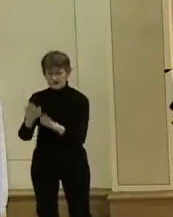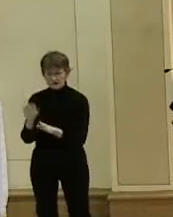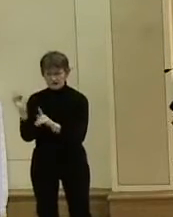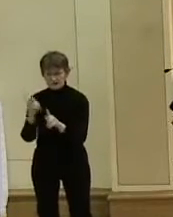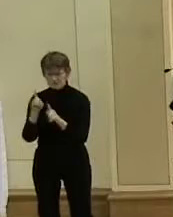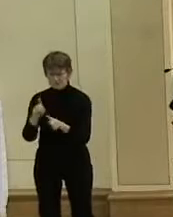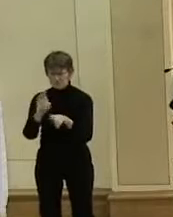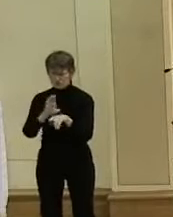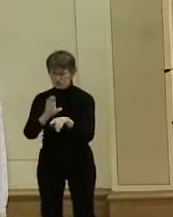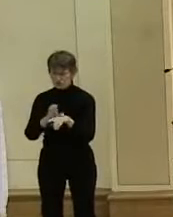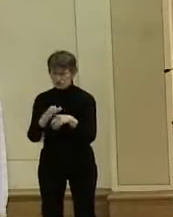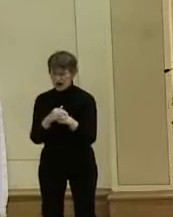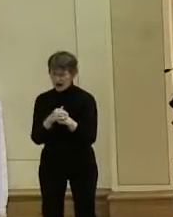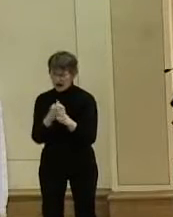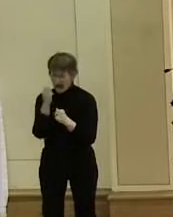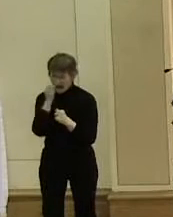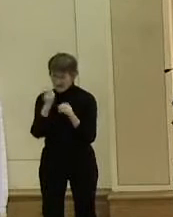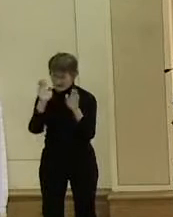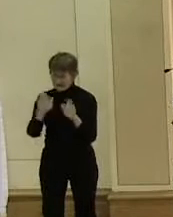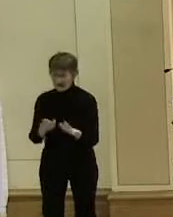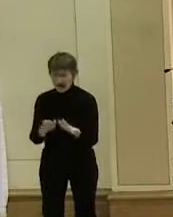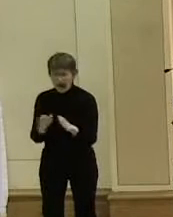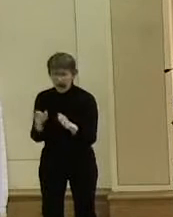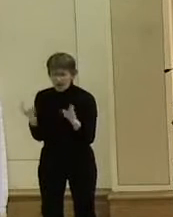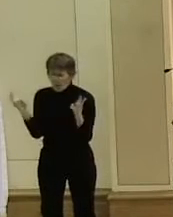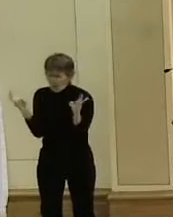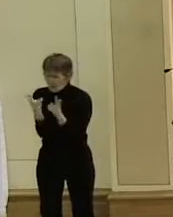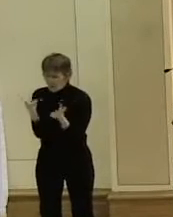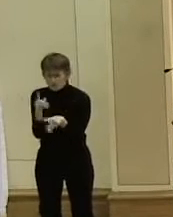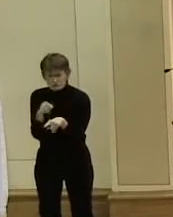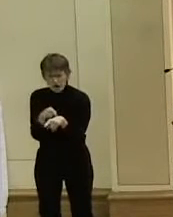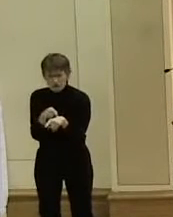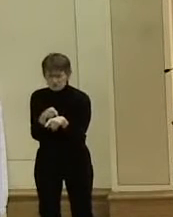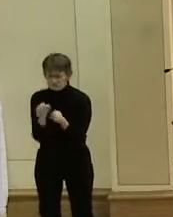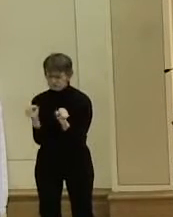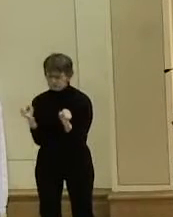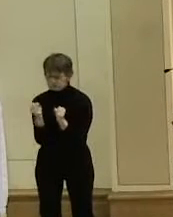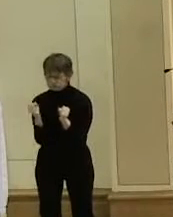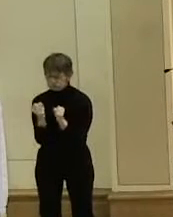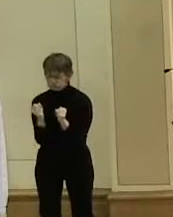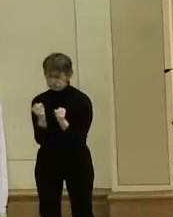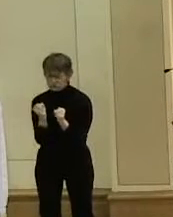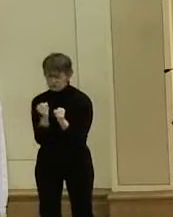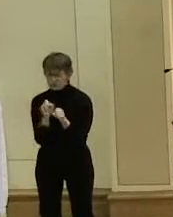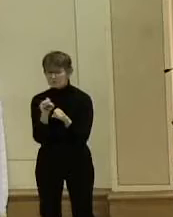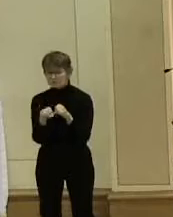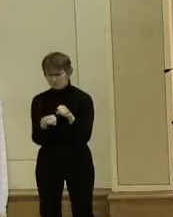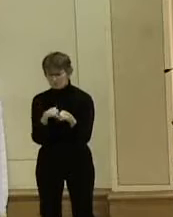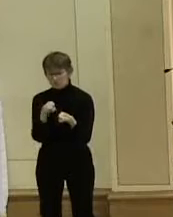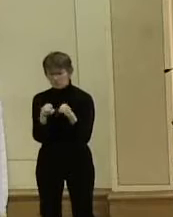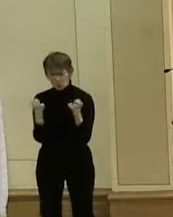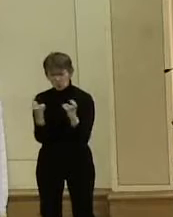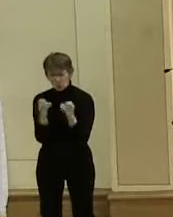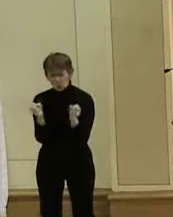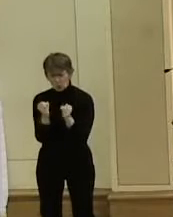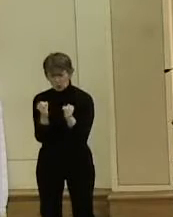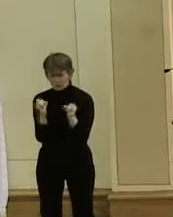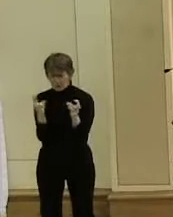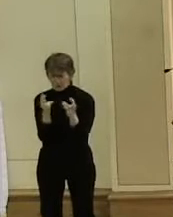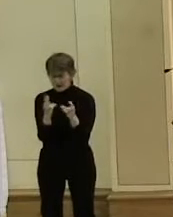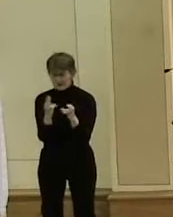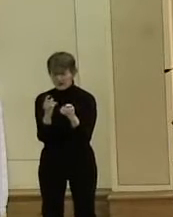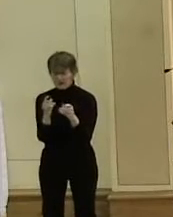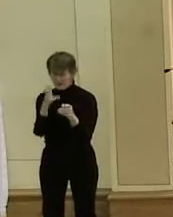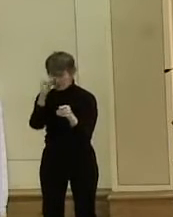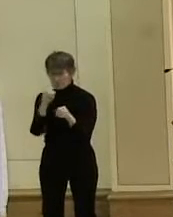Can you imagine? One of our parishioners, God bless her, saw that this young man was on a bike and saw him come to church, said, I'll